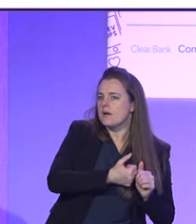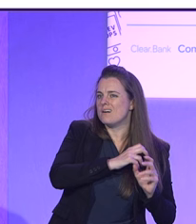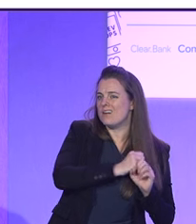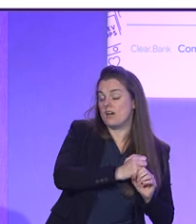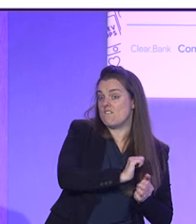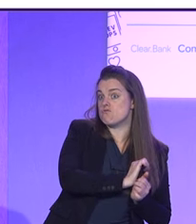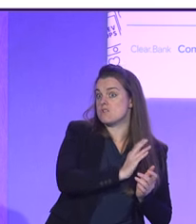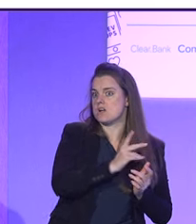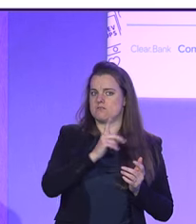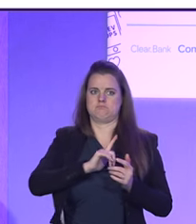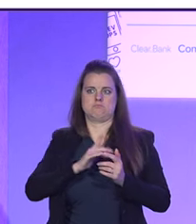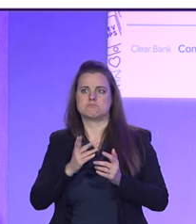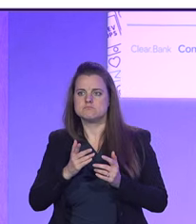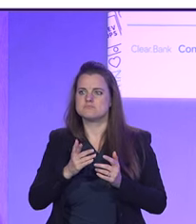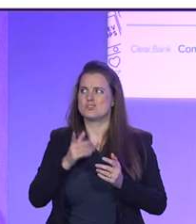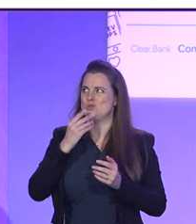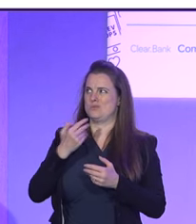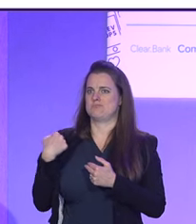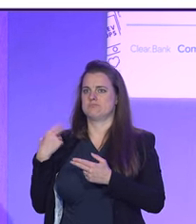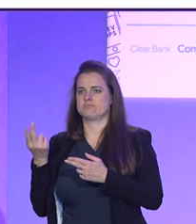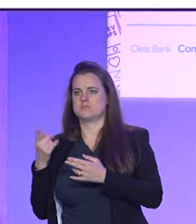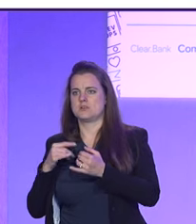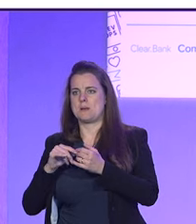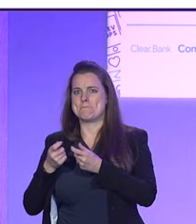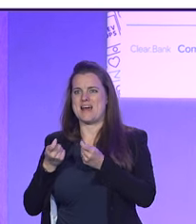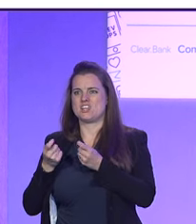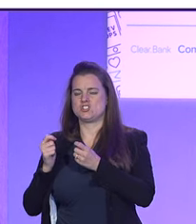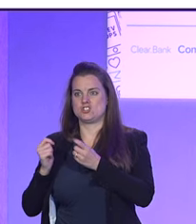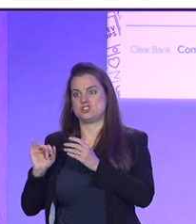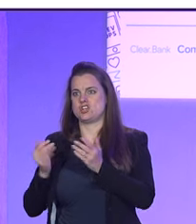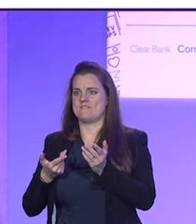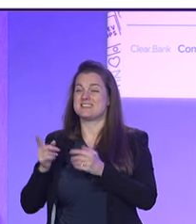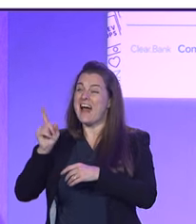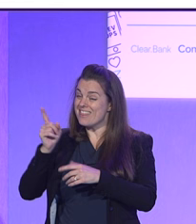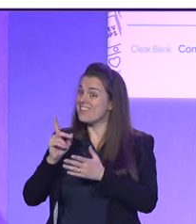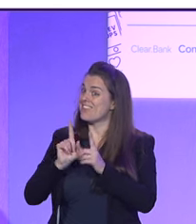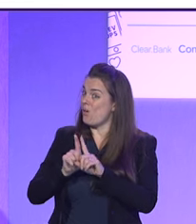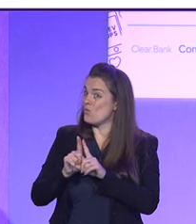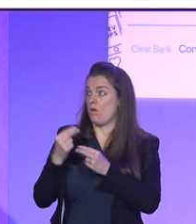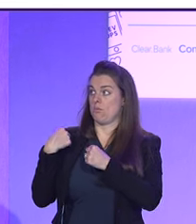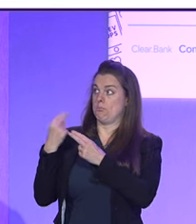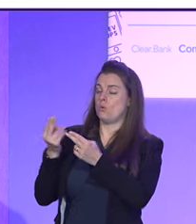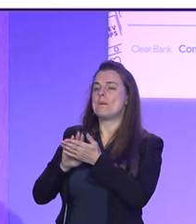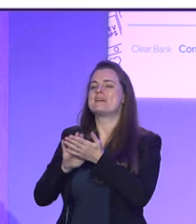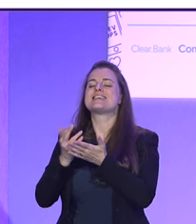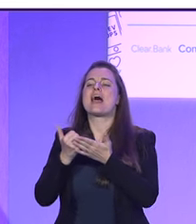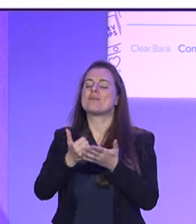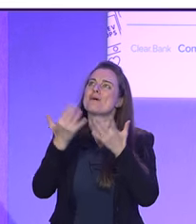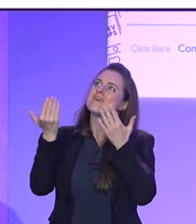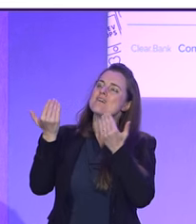the managed services. And again, this is helping the environment by basically